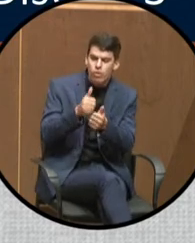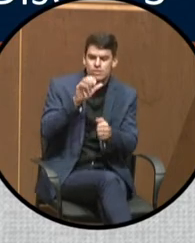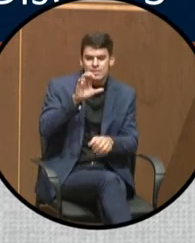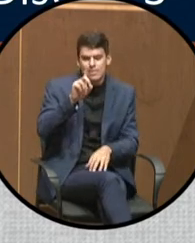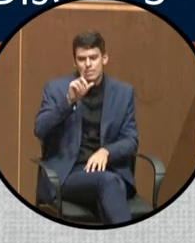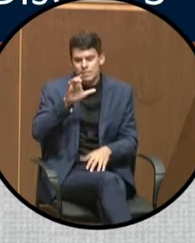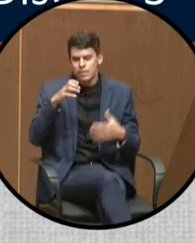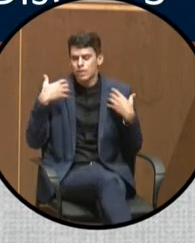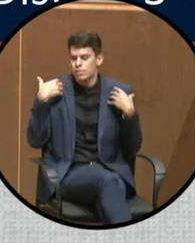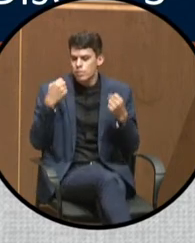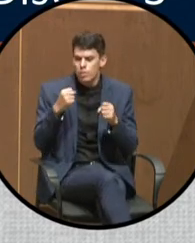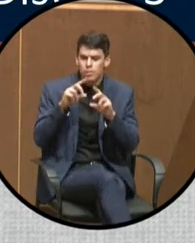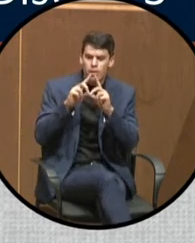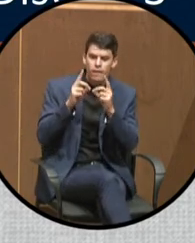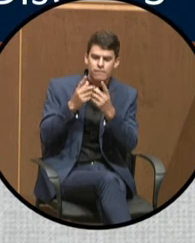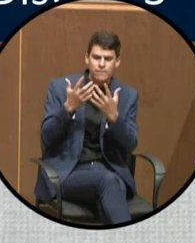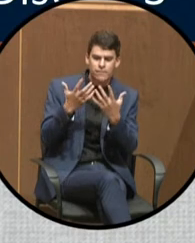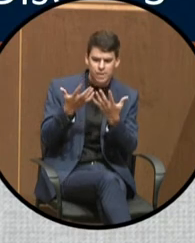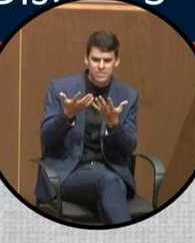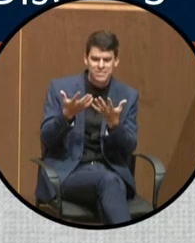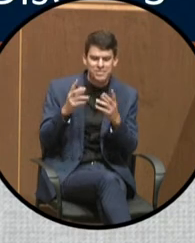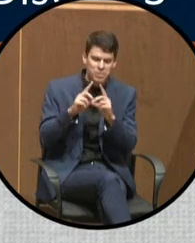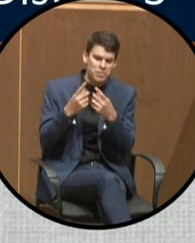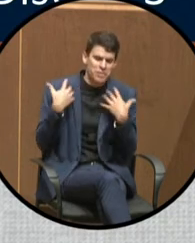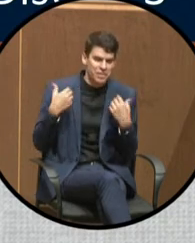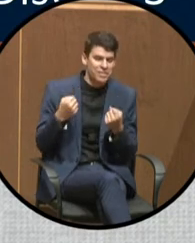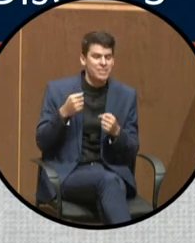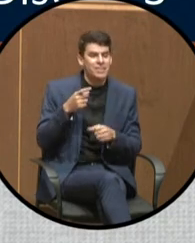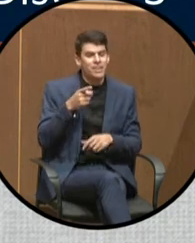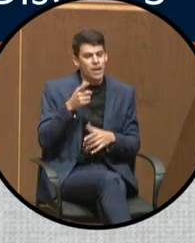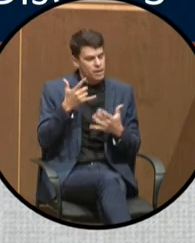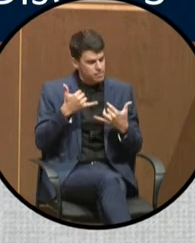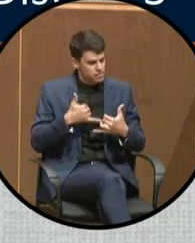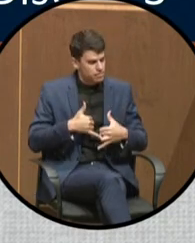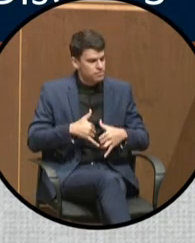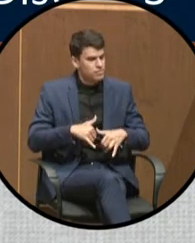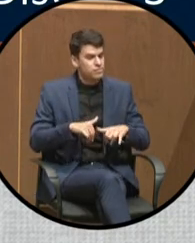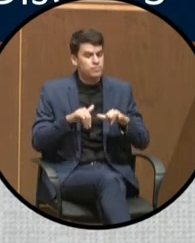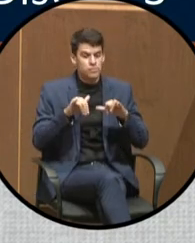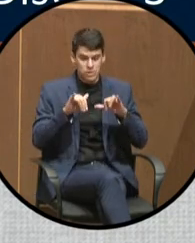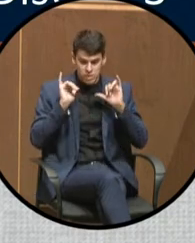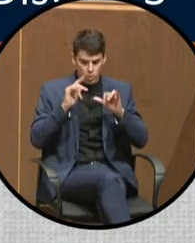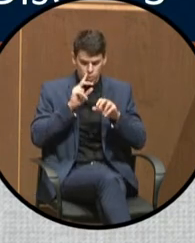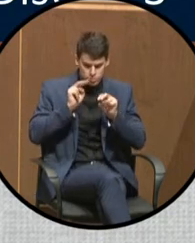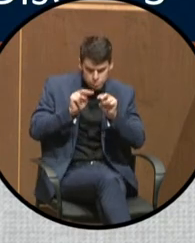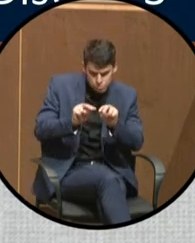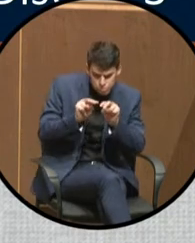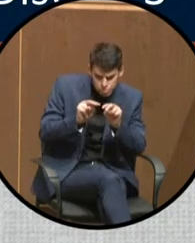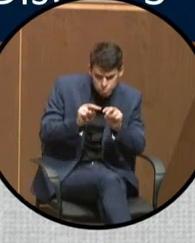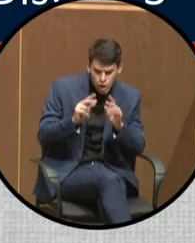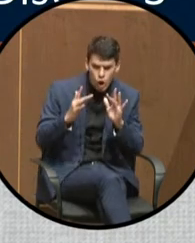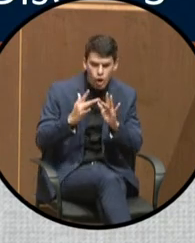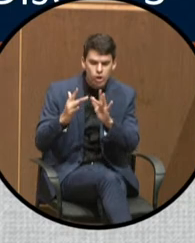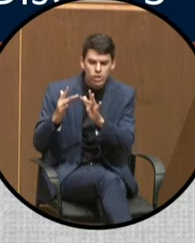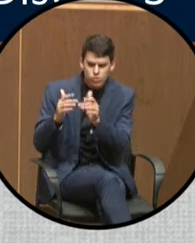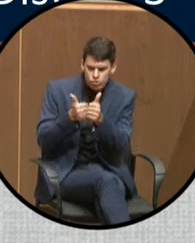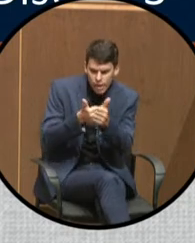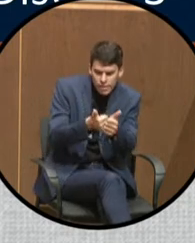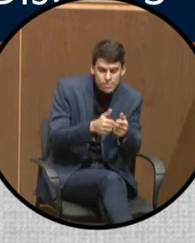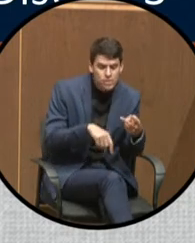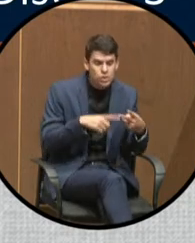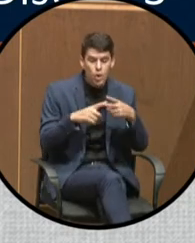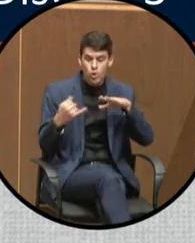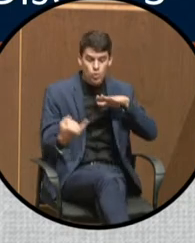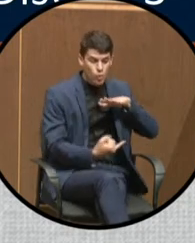CDC, and we will still have contact tracing. Quarantine will still happen if there